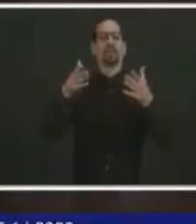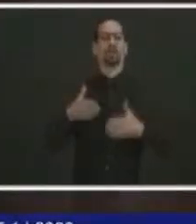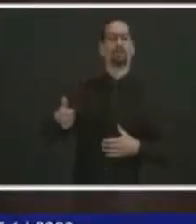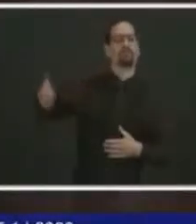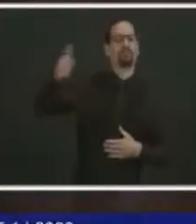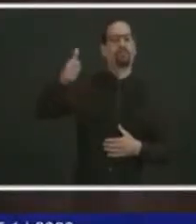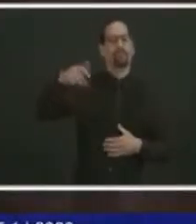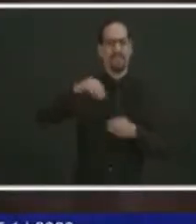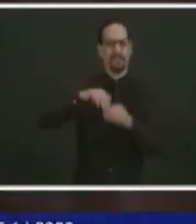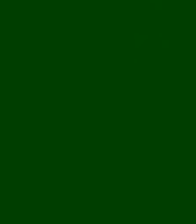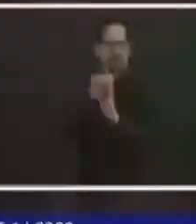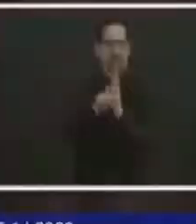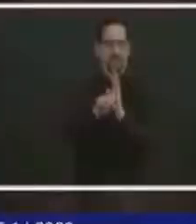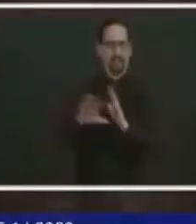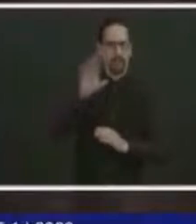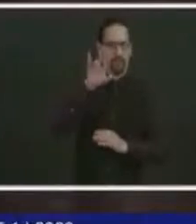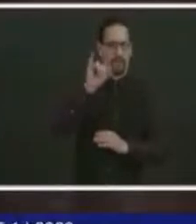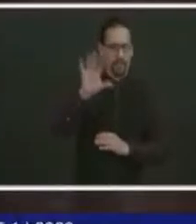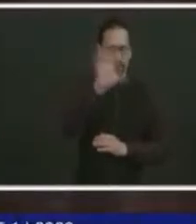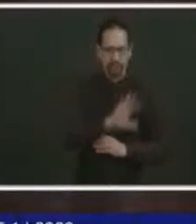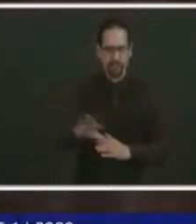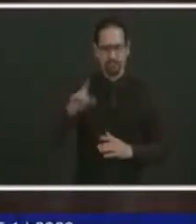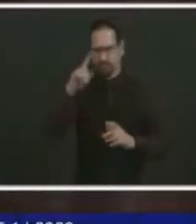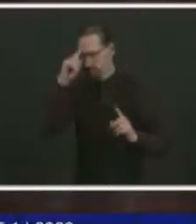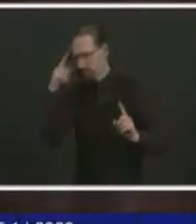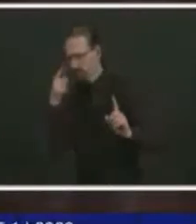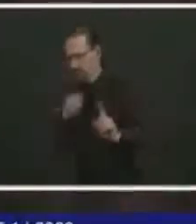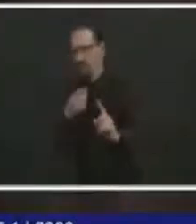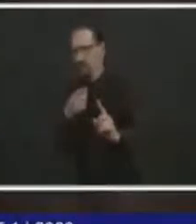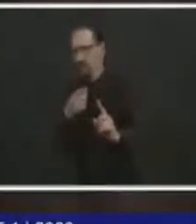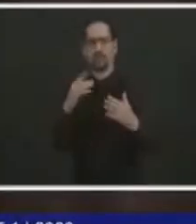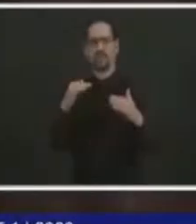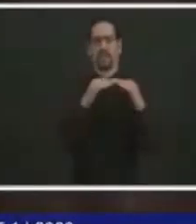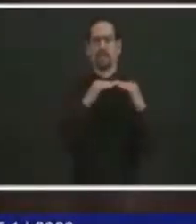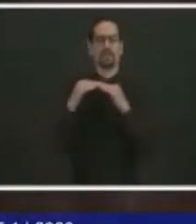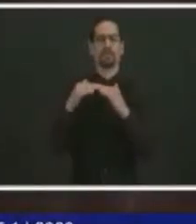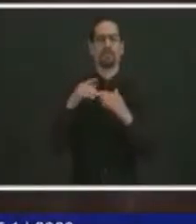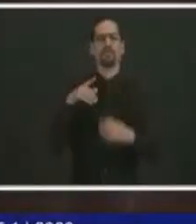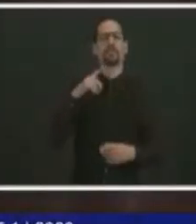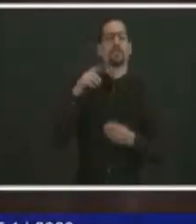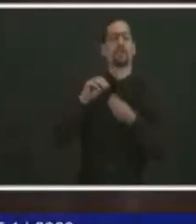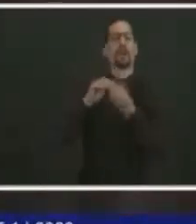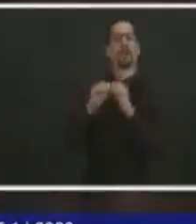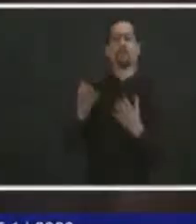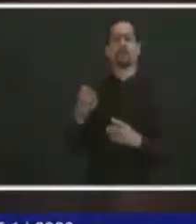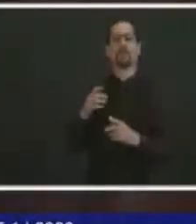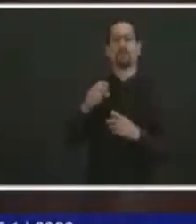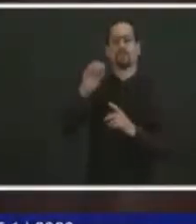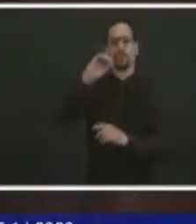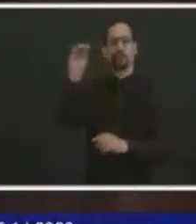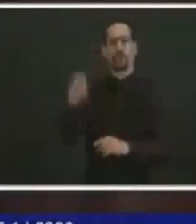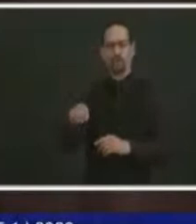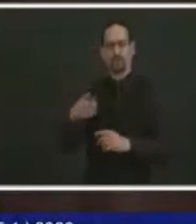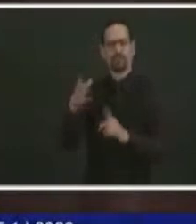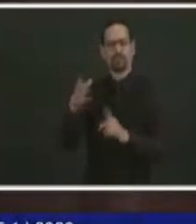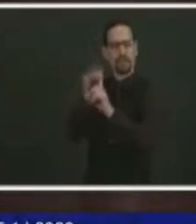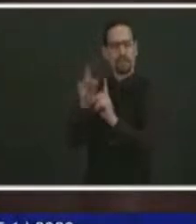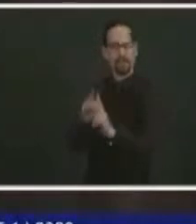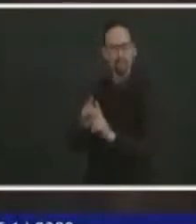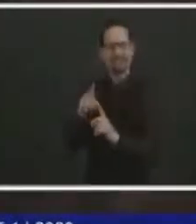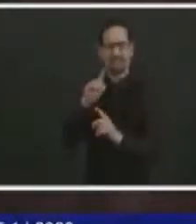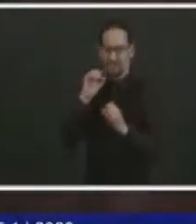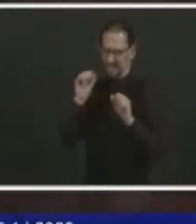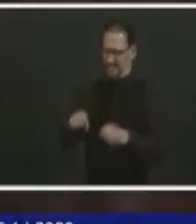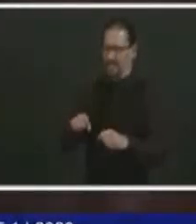While we can be encouraged that the percent positivity overall as state has trended in the direction that we